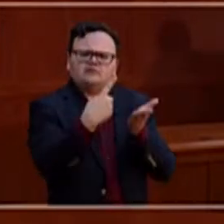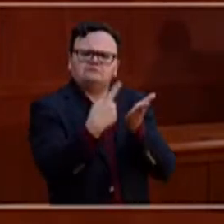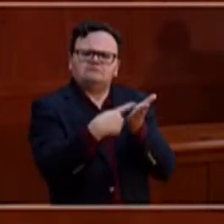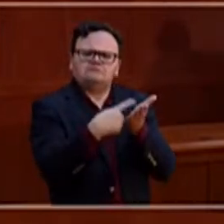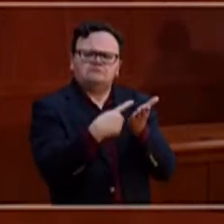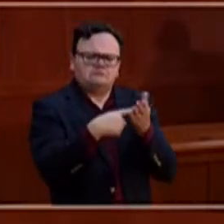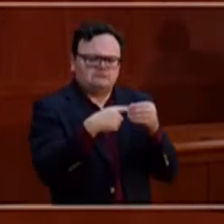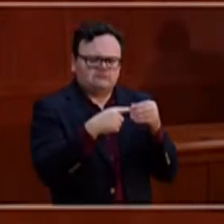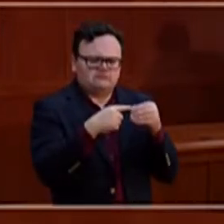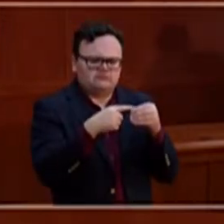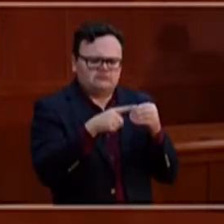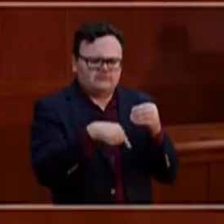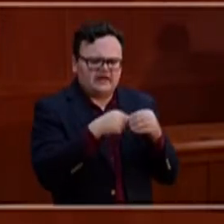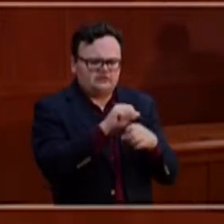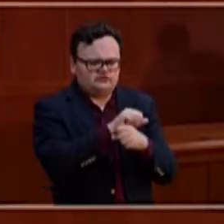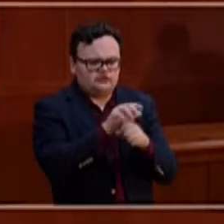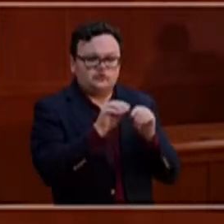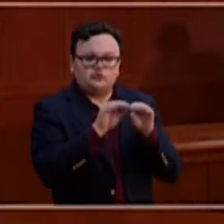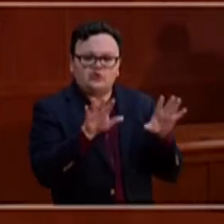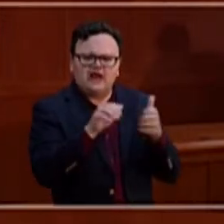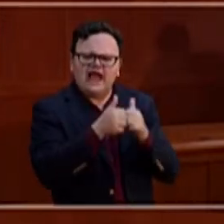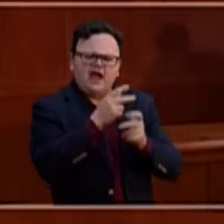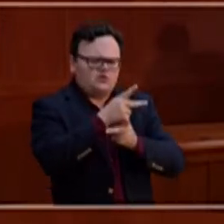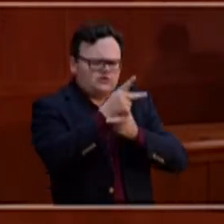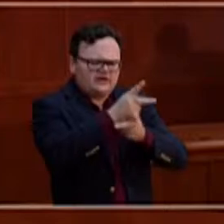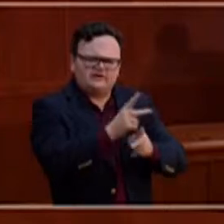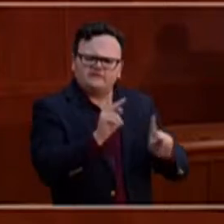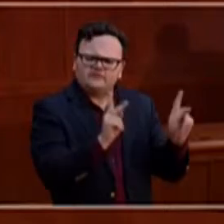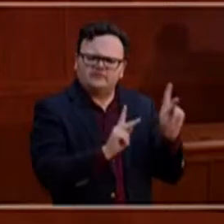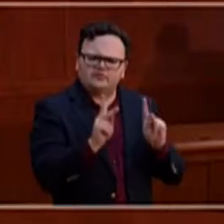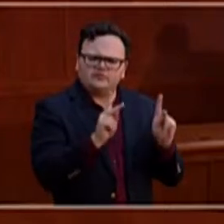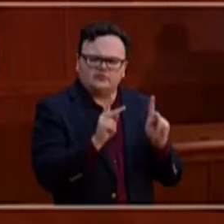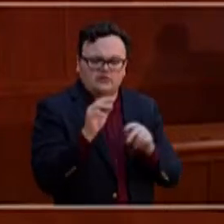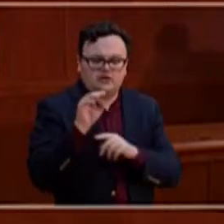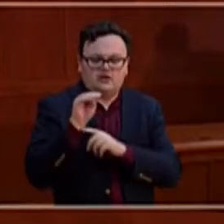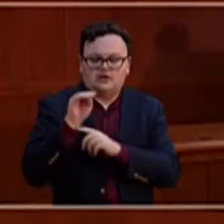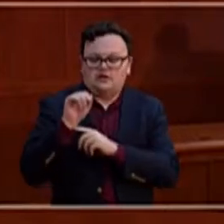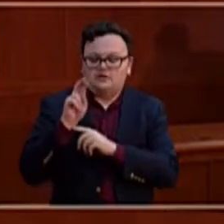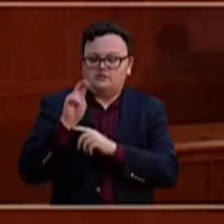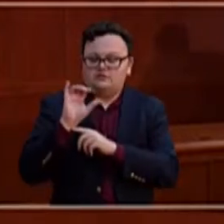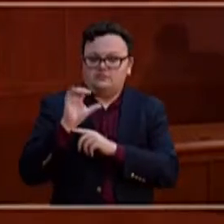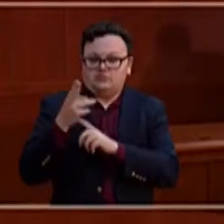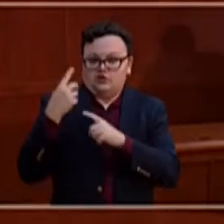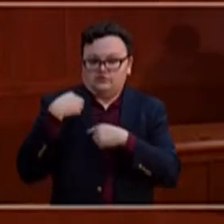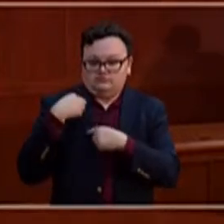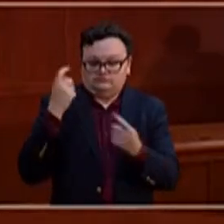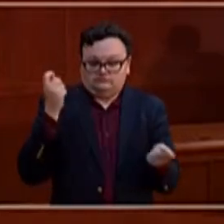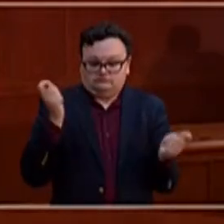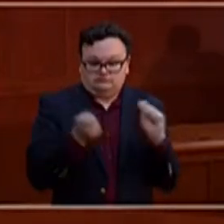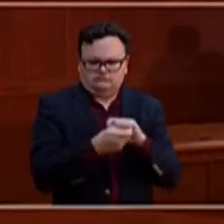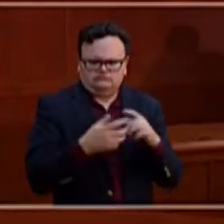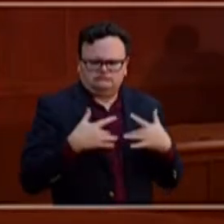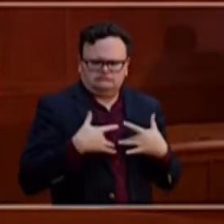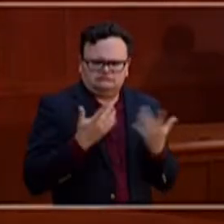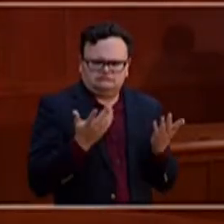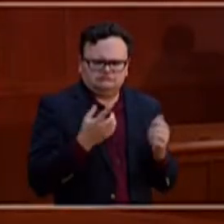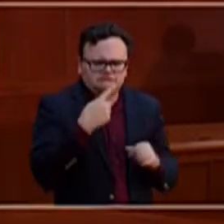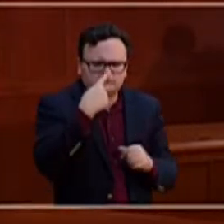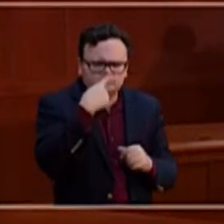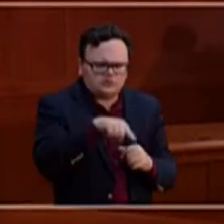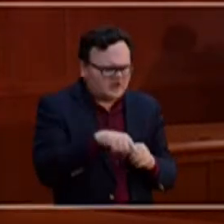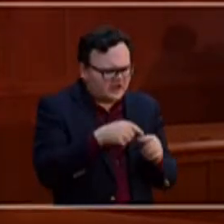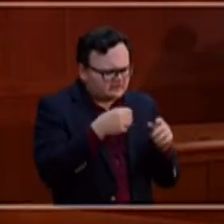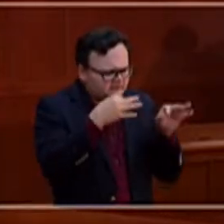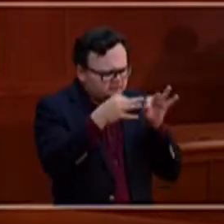of COVID patients and how that may have evolved since March, and the type of success that you guys are having in Central Florida in treating